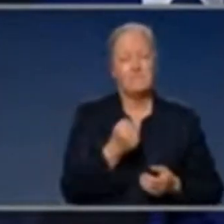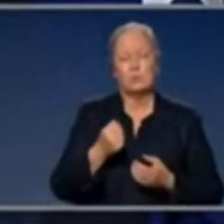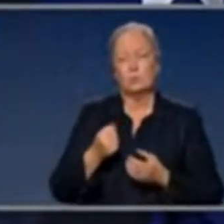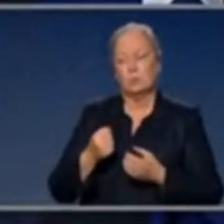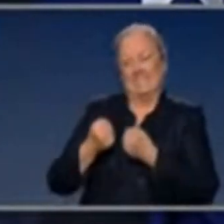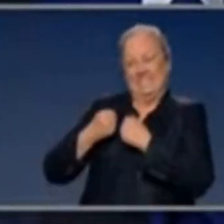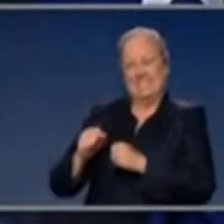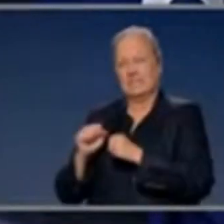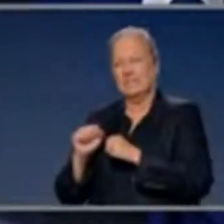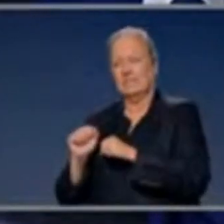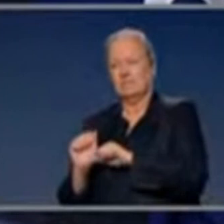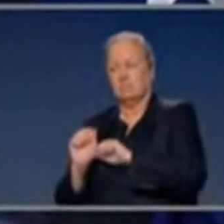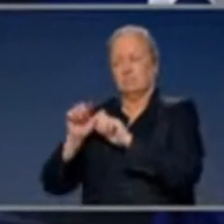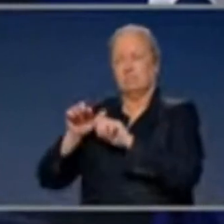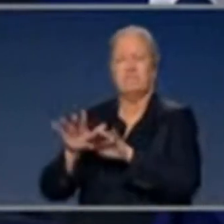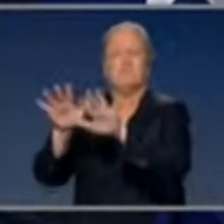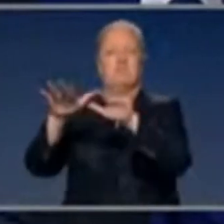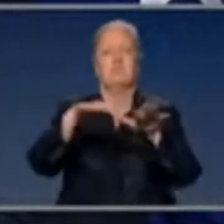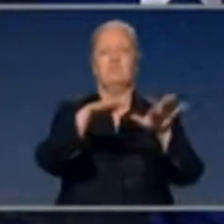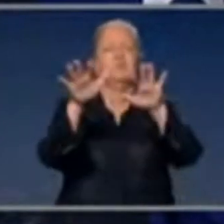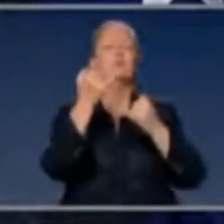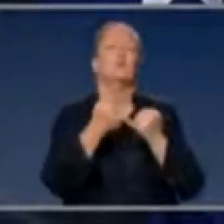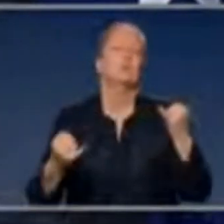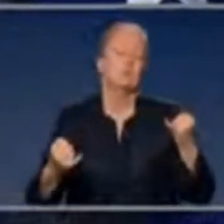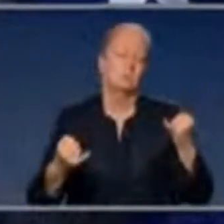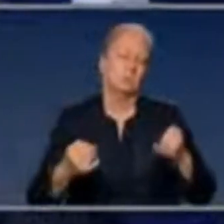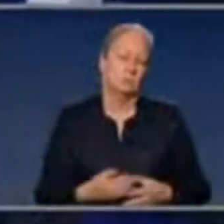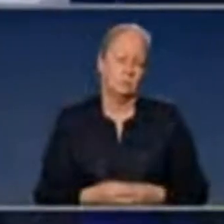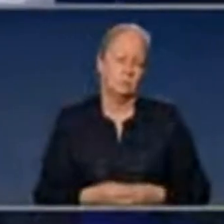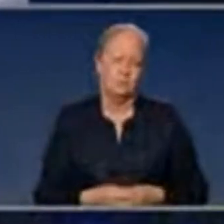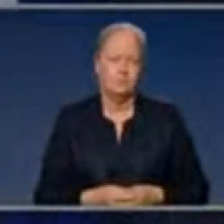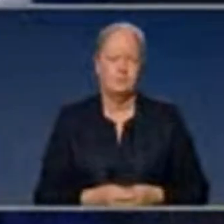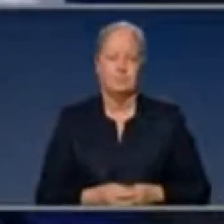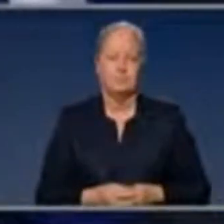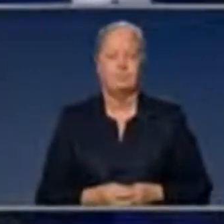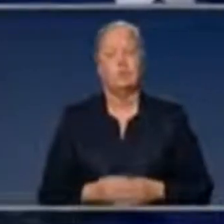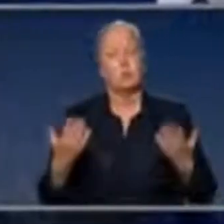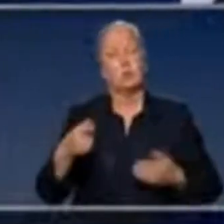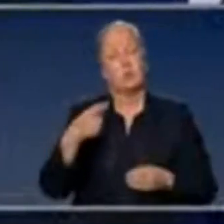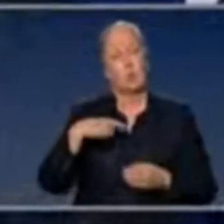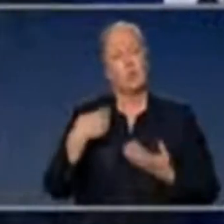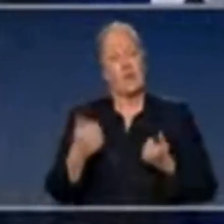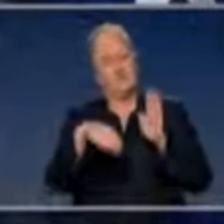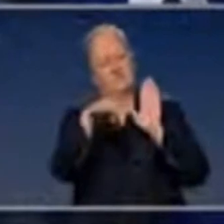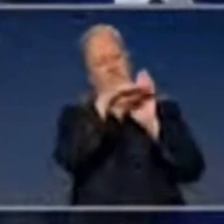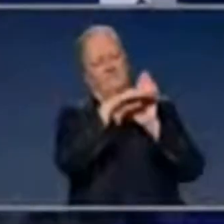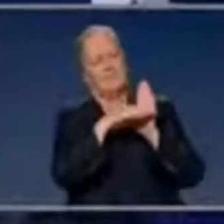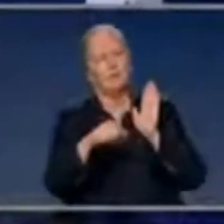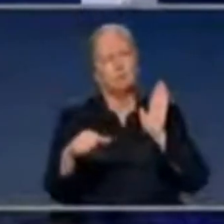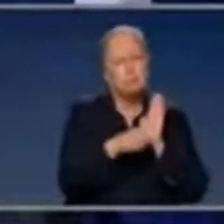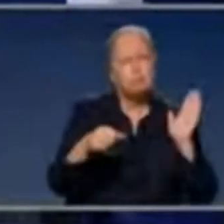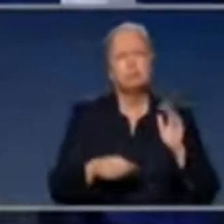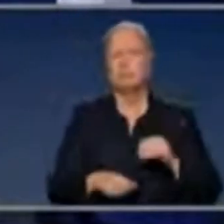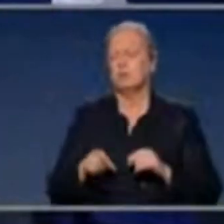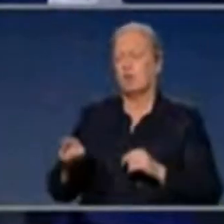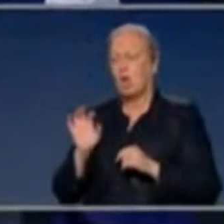its spread to other parts of the country. And so all of these measures have roles to play. But I do commend